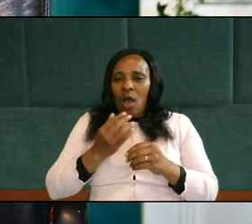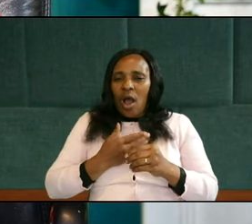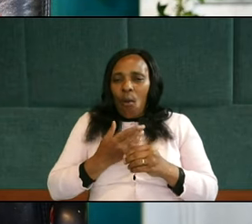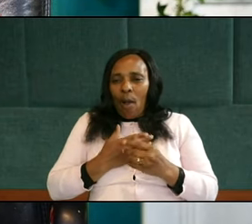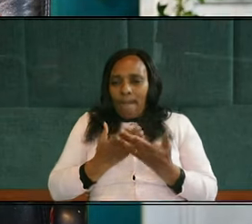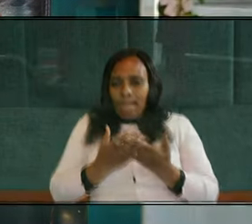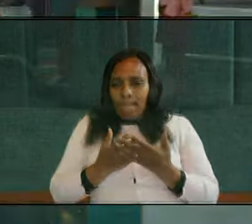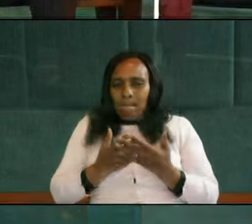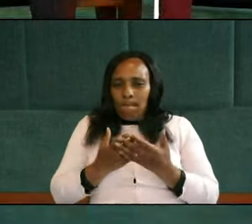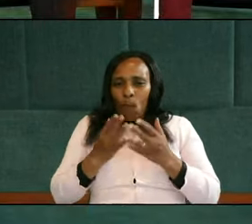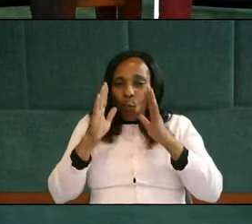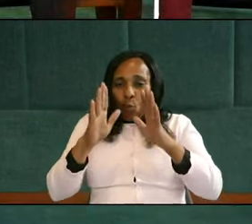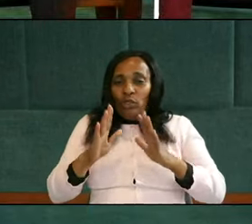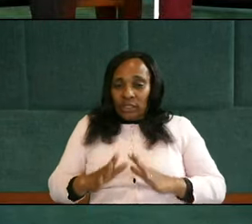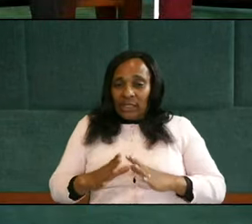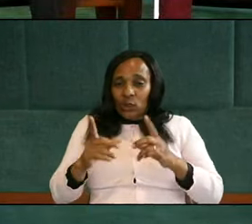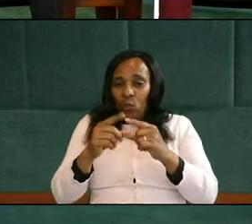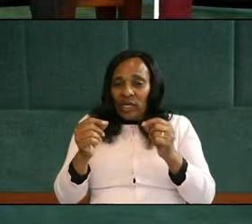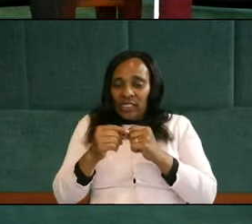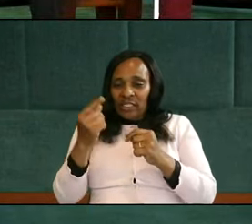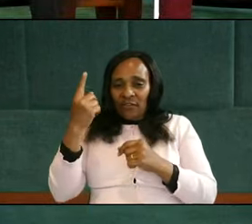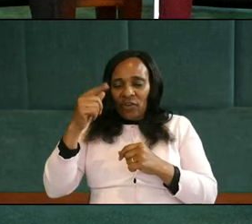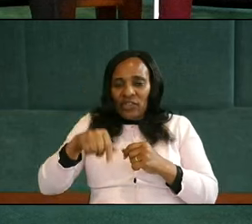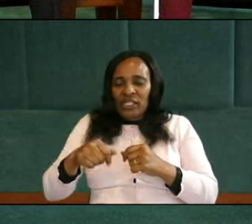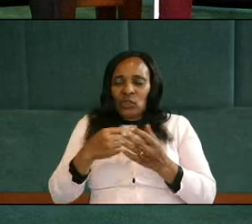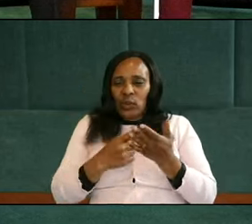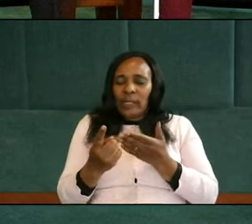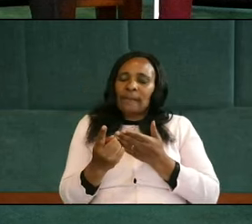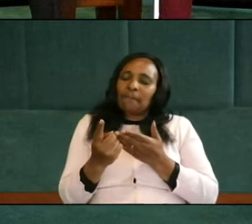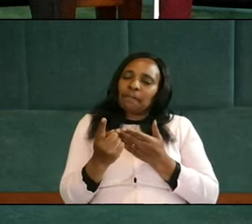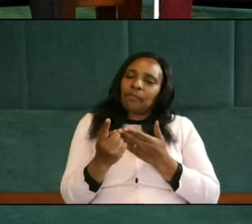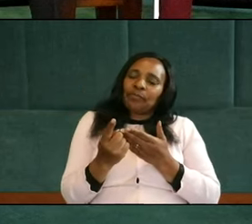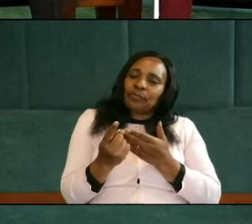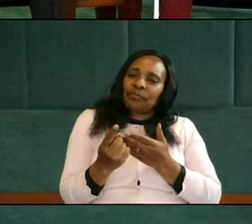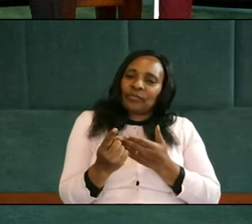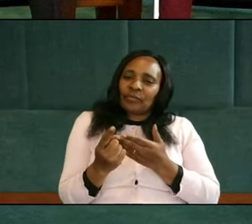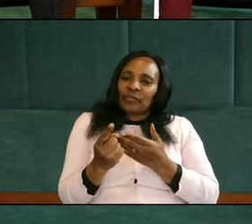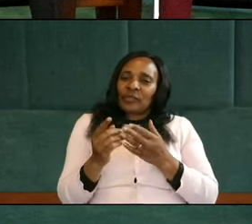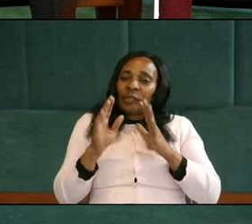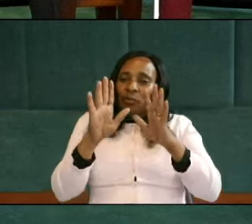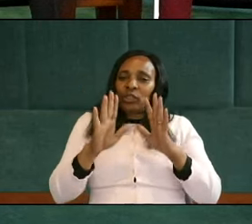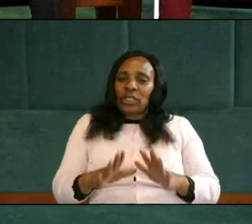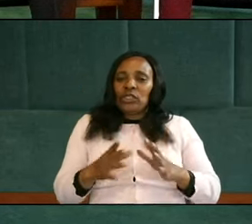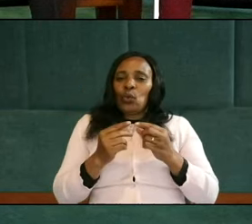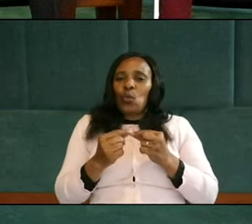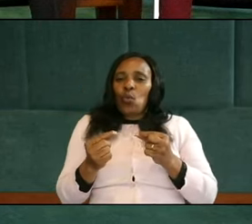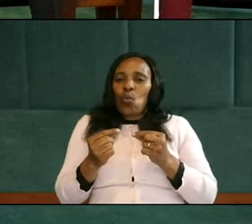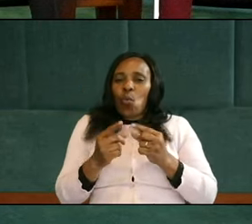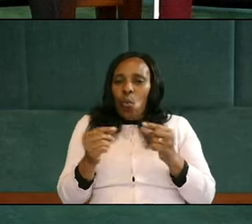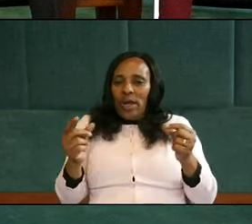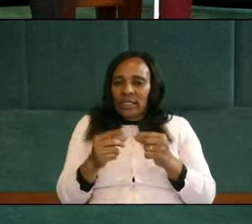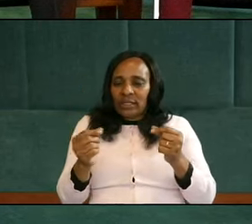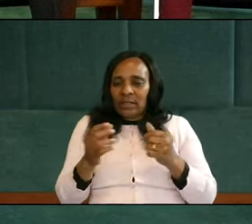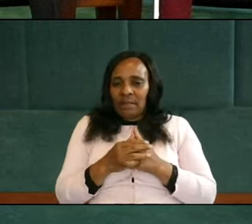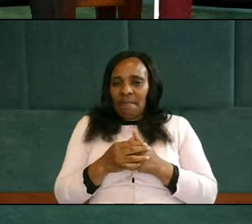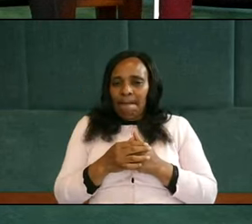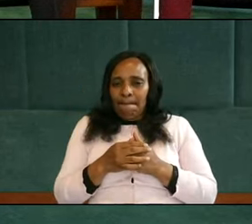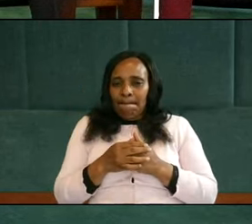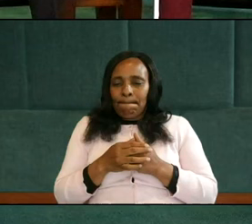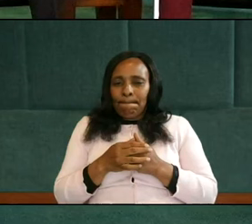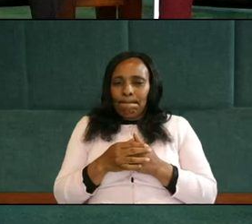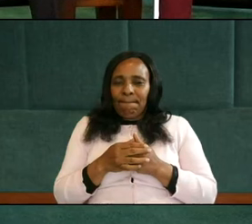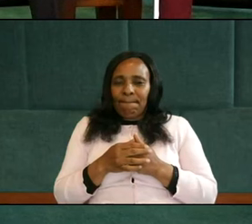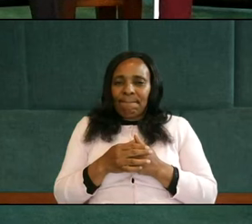this week. So Silas, you can guide us through that. The punchlines for our lesson today.